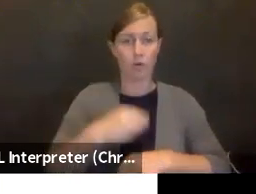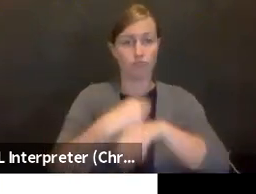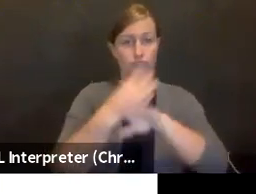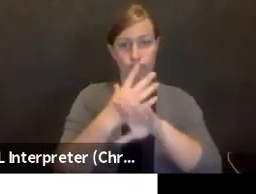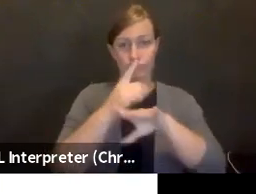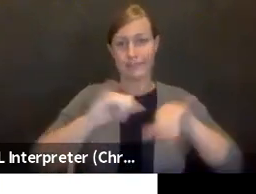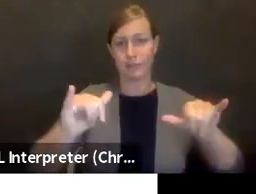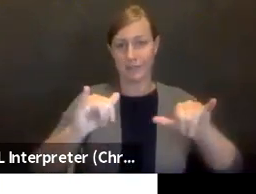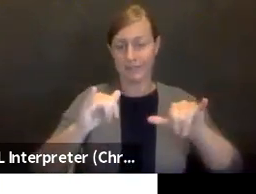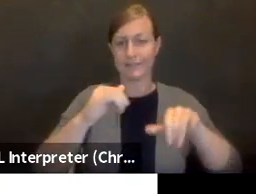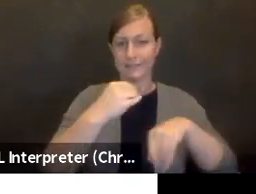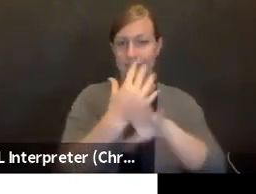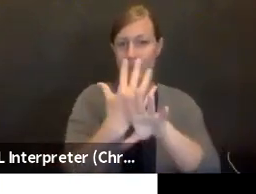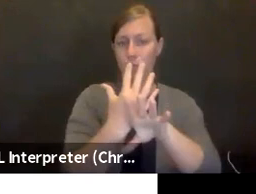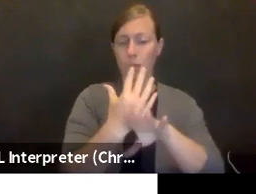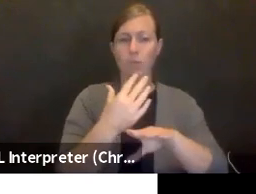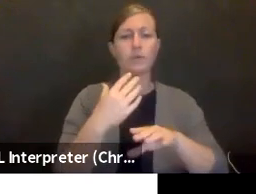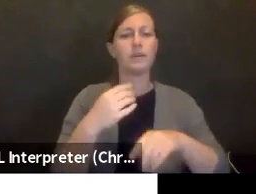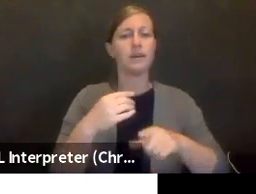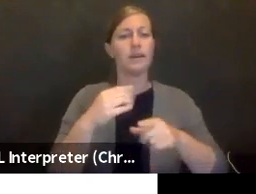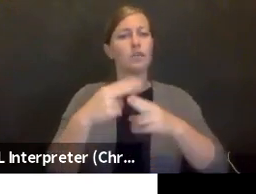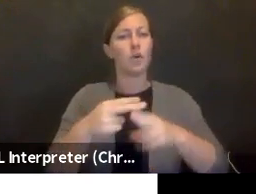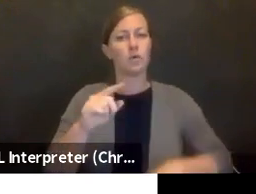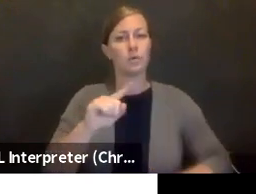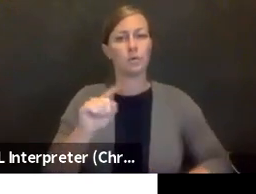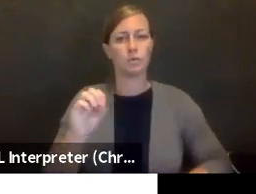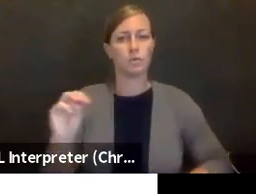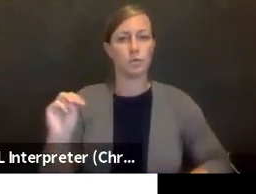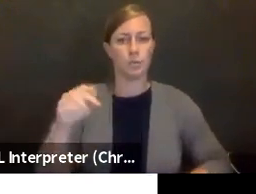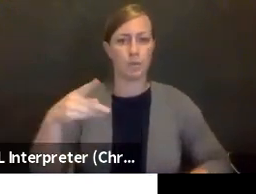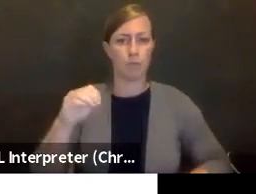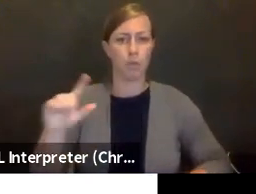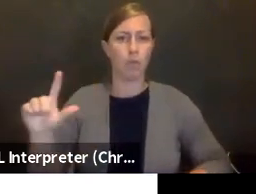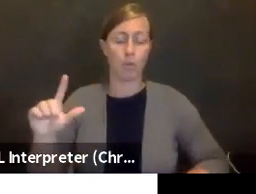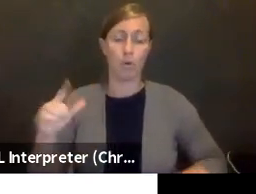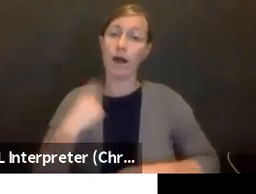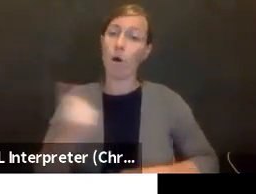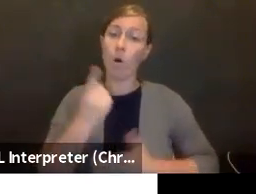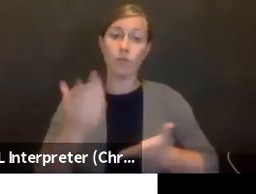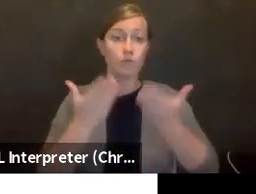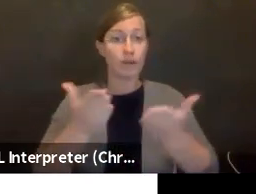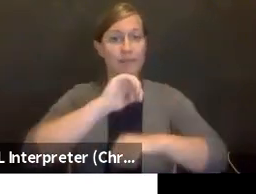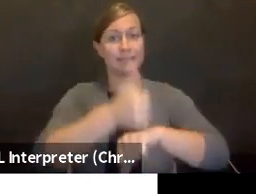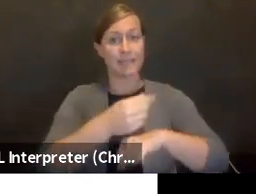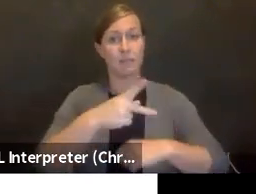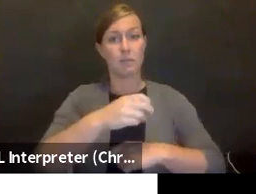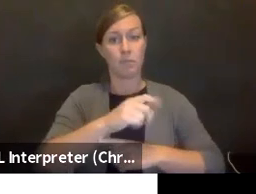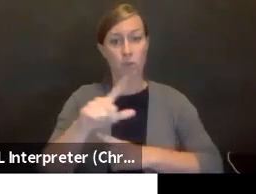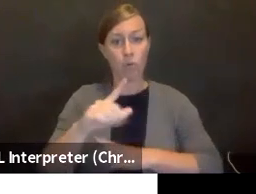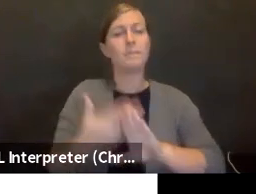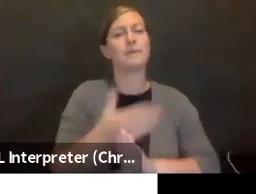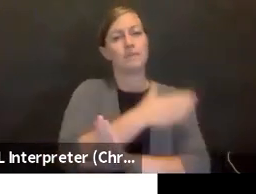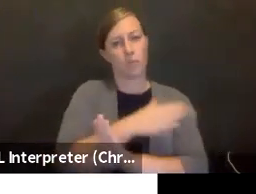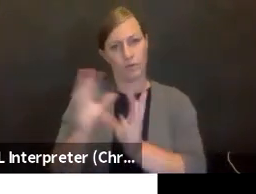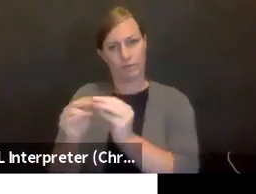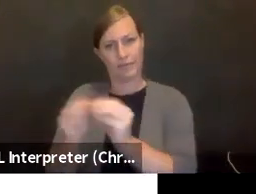they use this platform with students. It's called Zoom Poll. I always recommend setting up a Zoom poll before your Zoom session